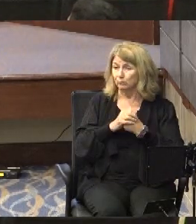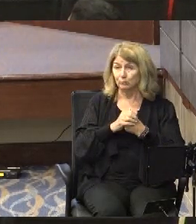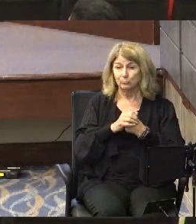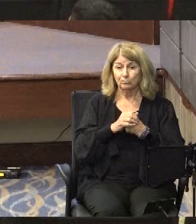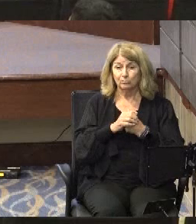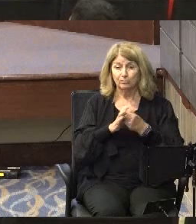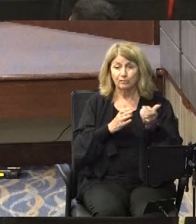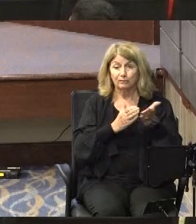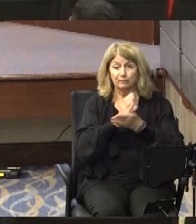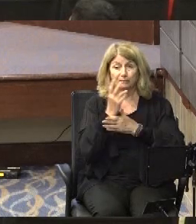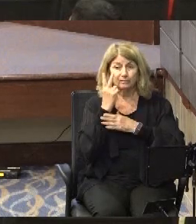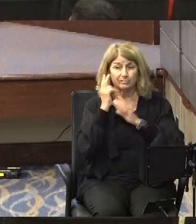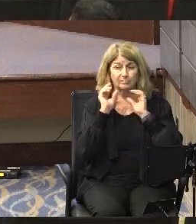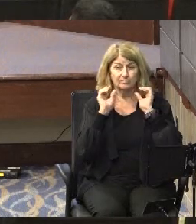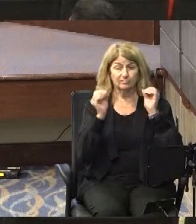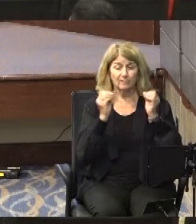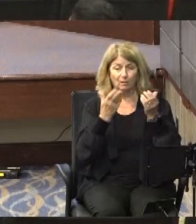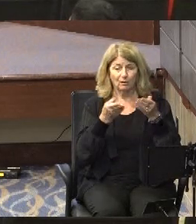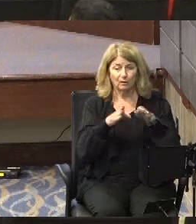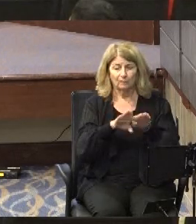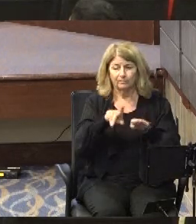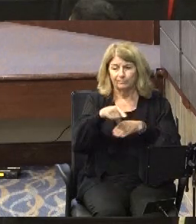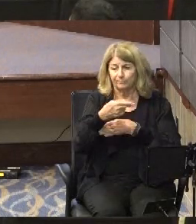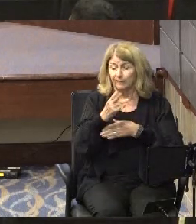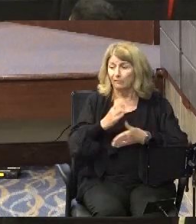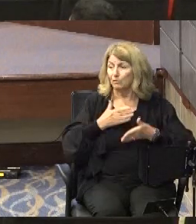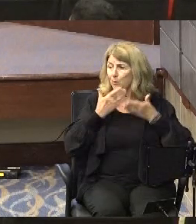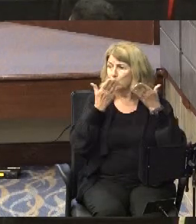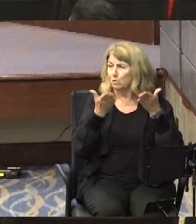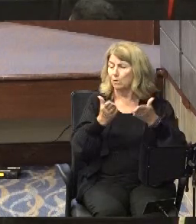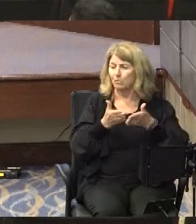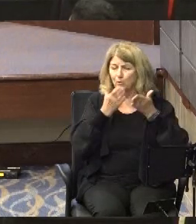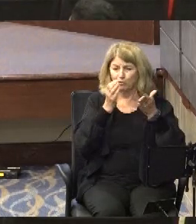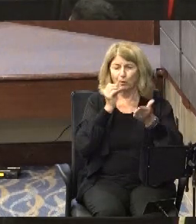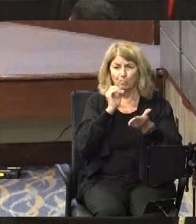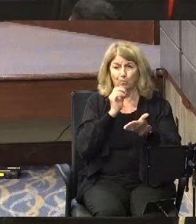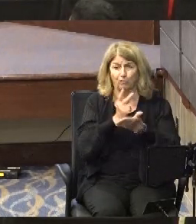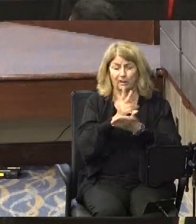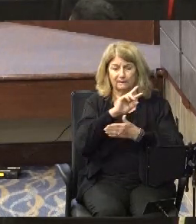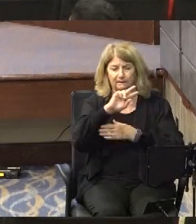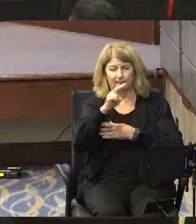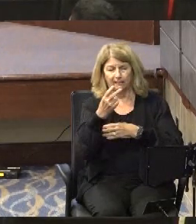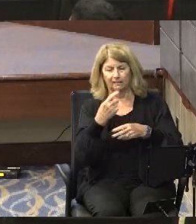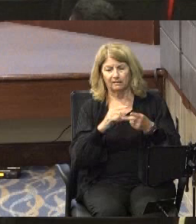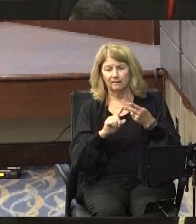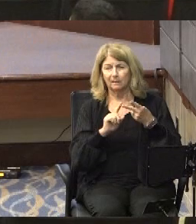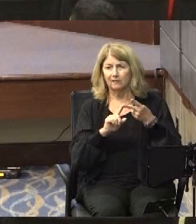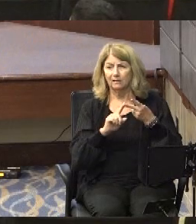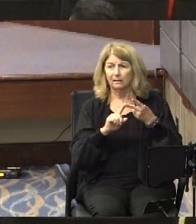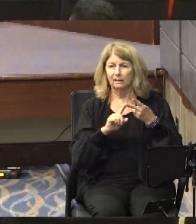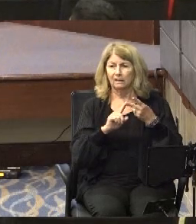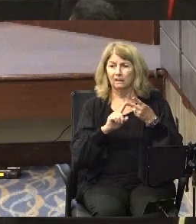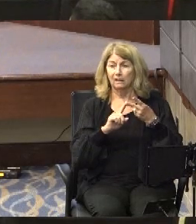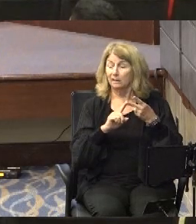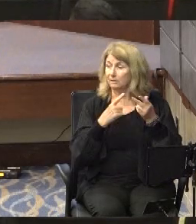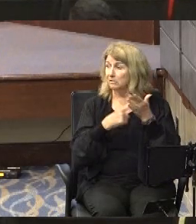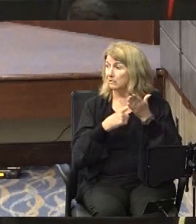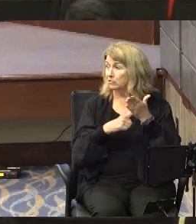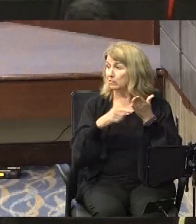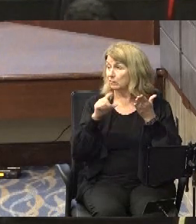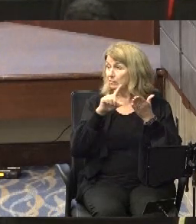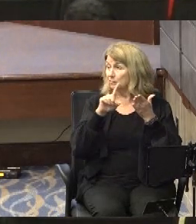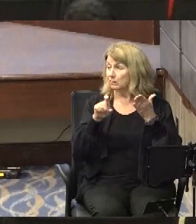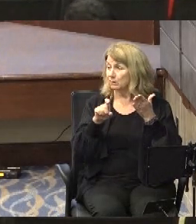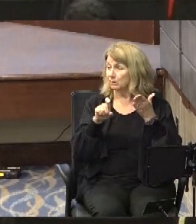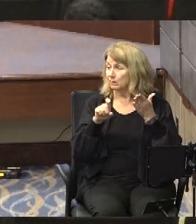All right. Seeing none, we'll close the public hearing. Do we have a motion? Move for approval. Second. Second. Any discussion?